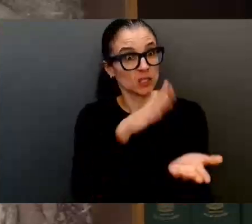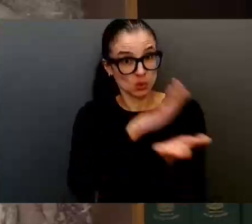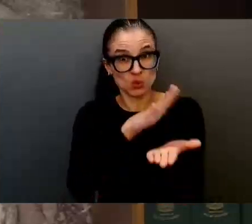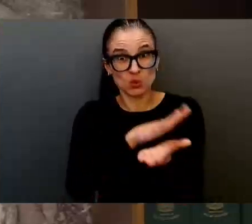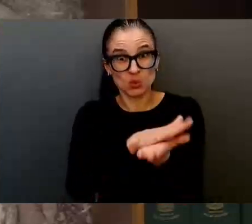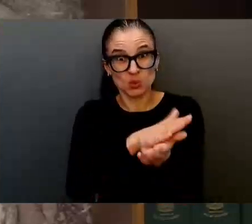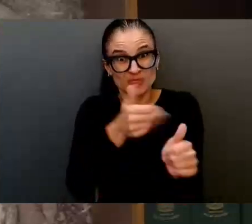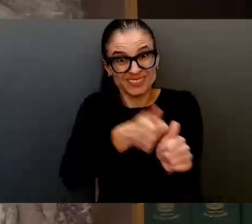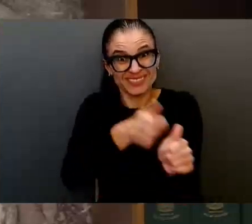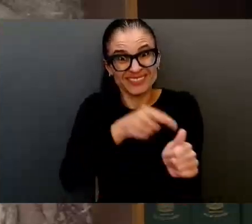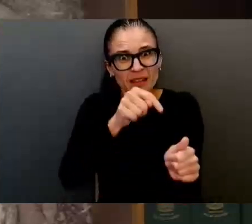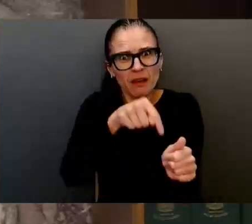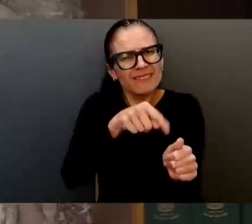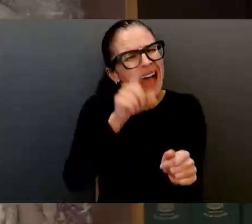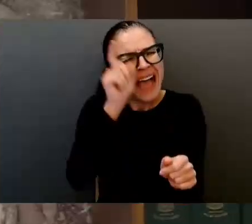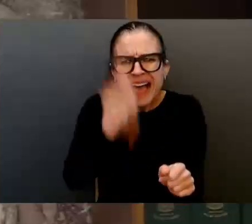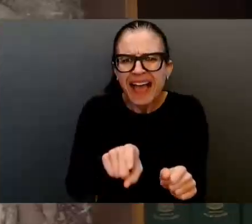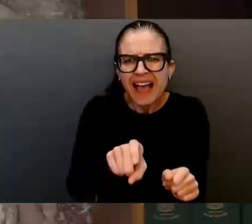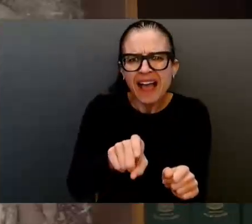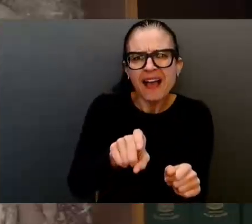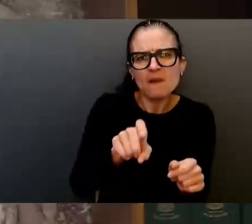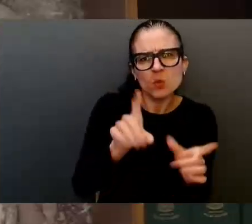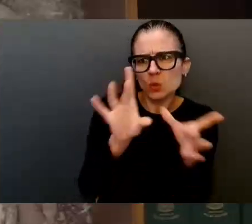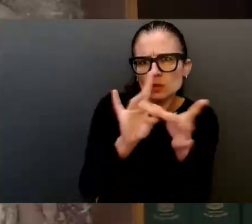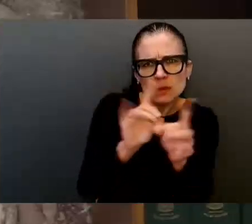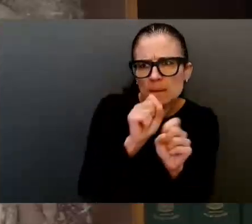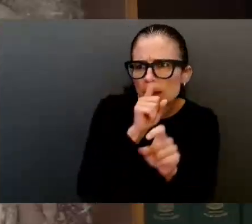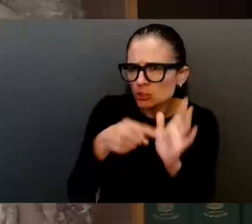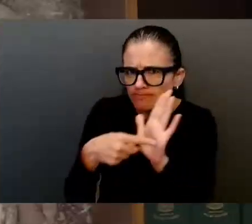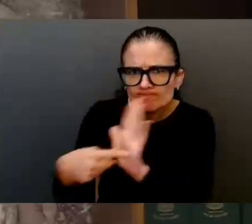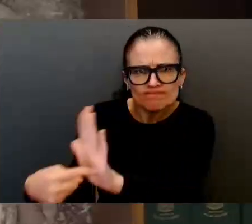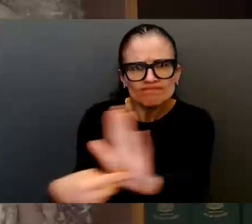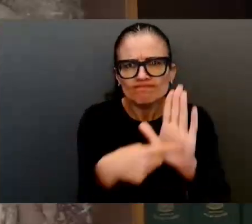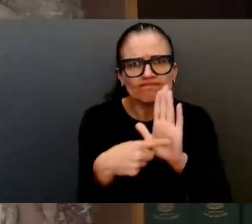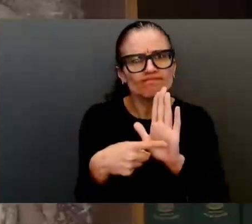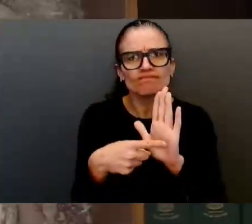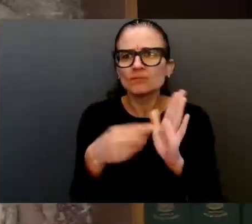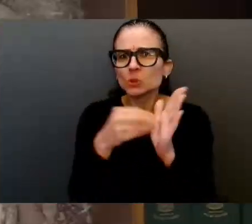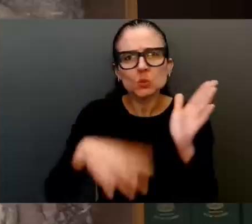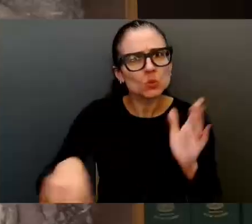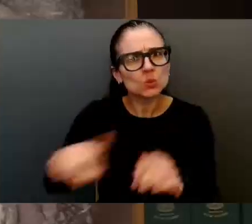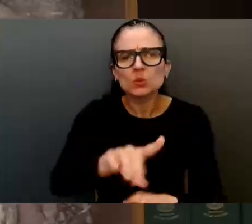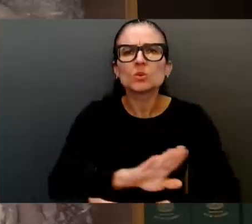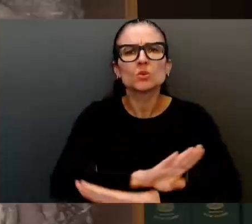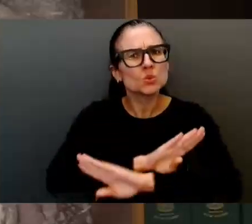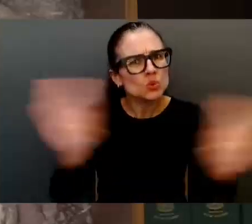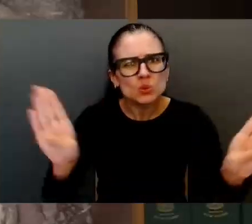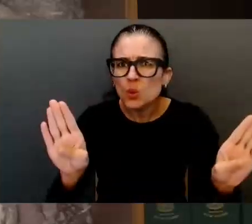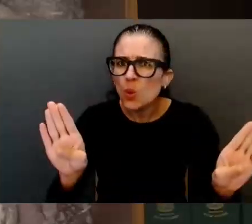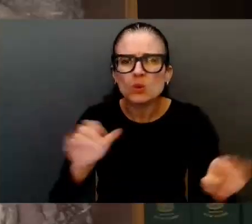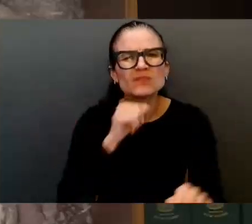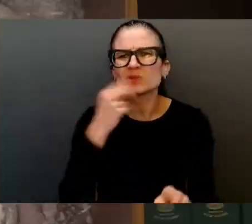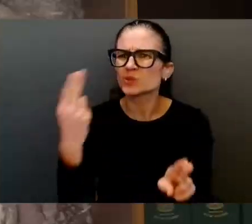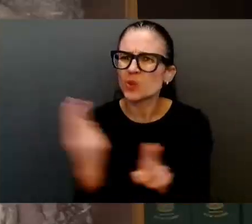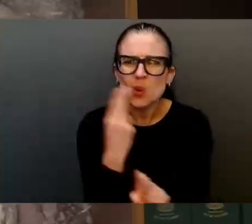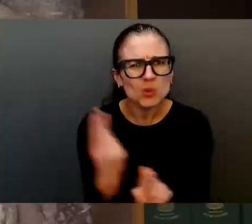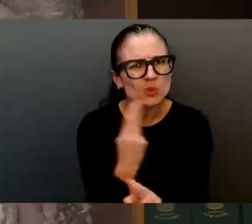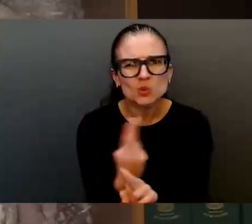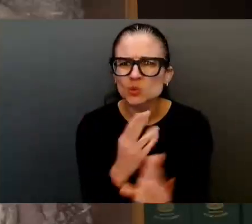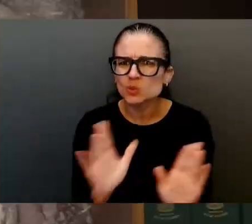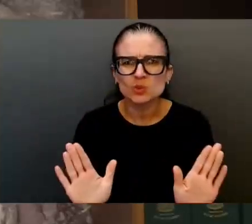I believe that moment in time speaks volumes to where we're at today. You cannot have it both ways.